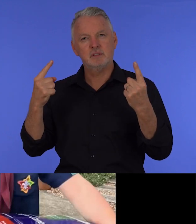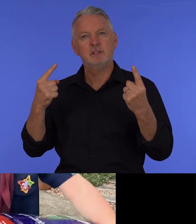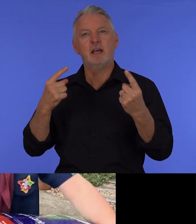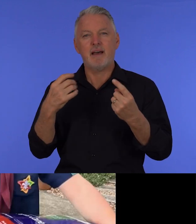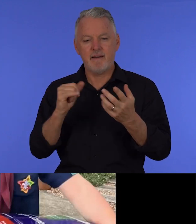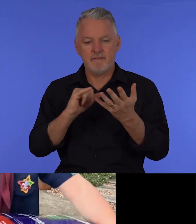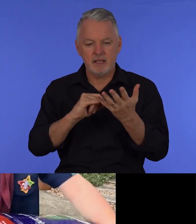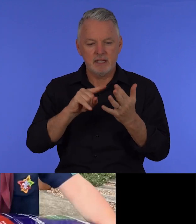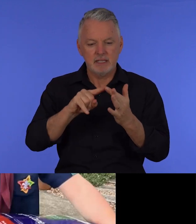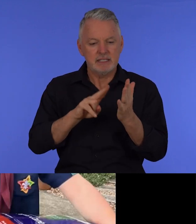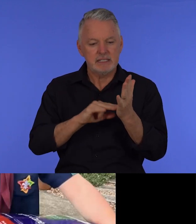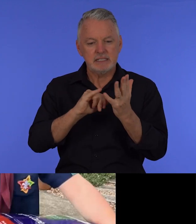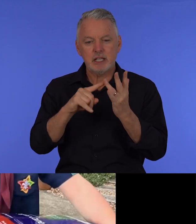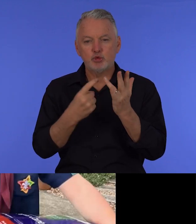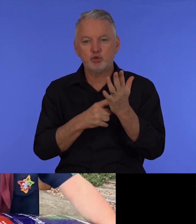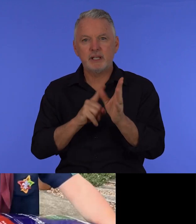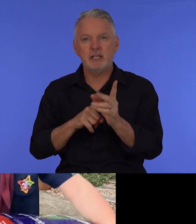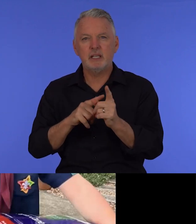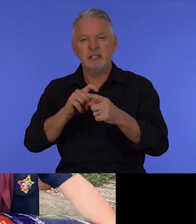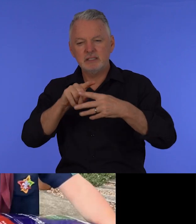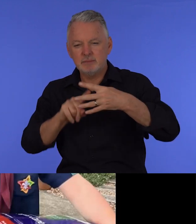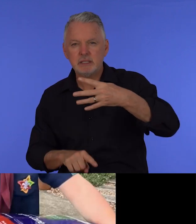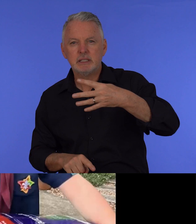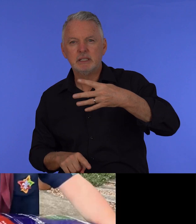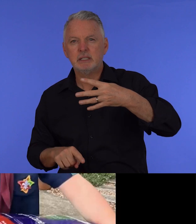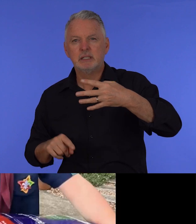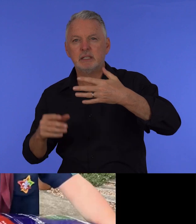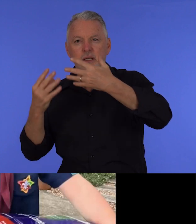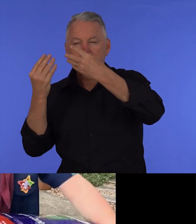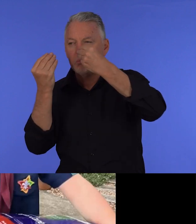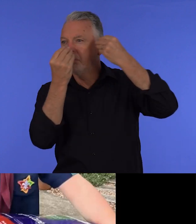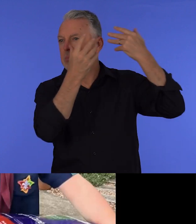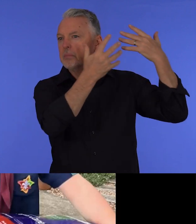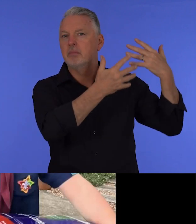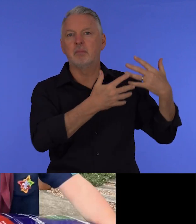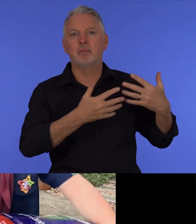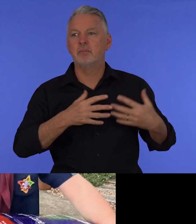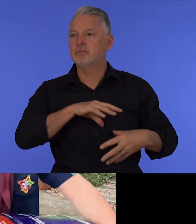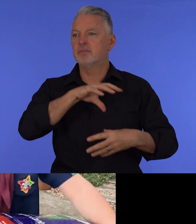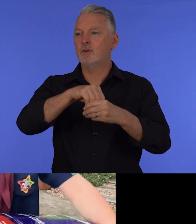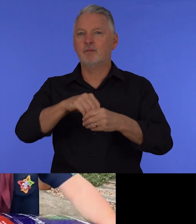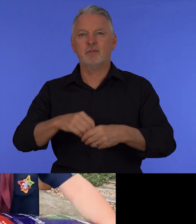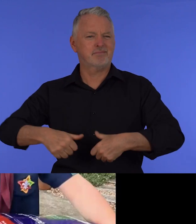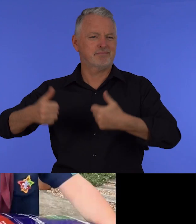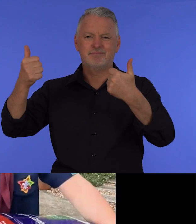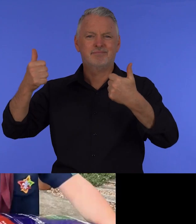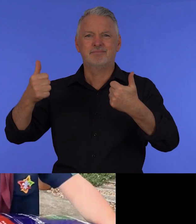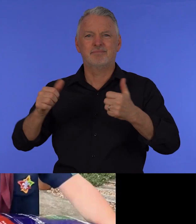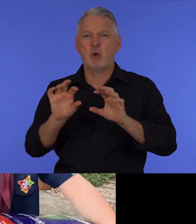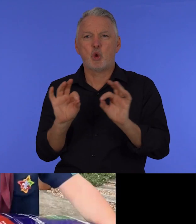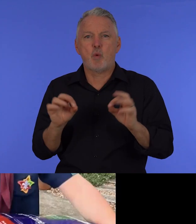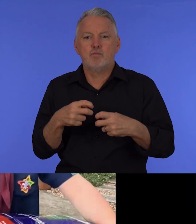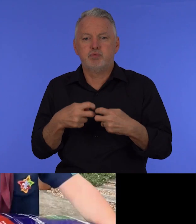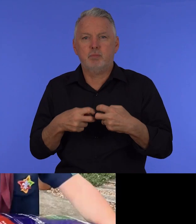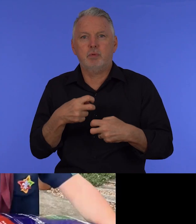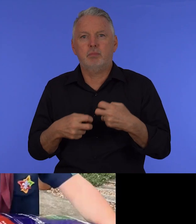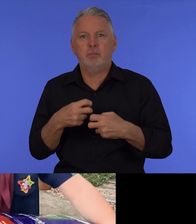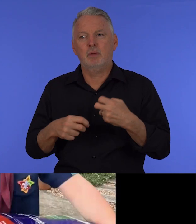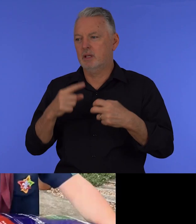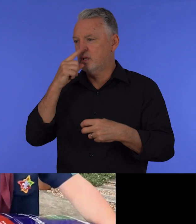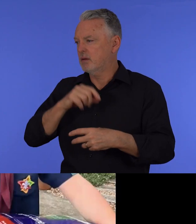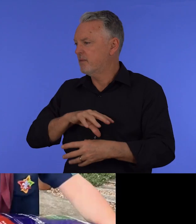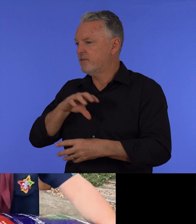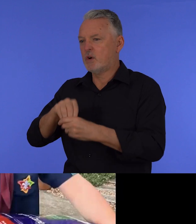those the sensory concerns seem to drop down for him, that he feels safe, he feels he belongs,